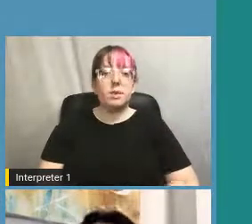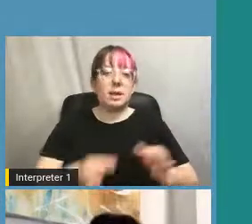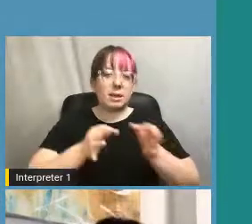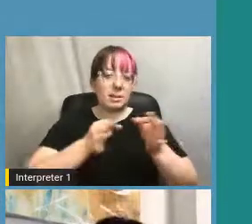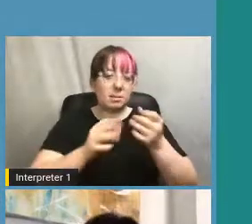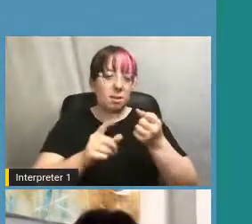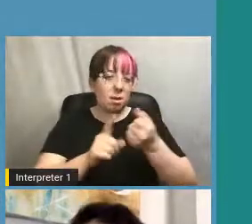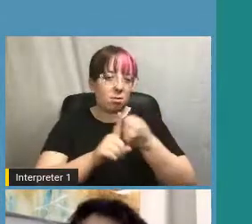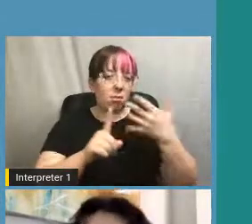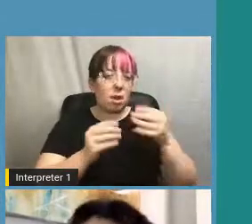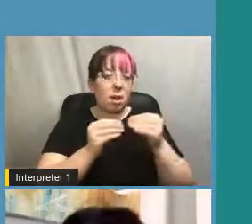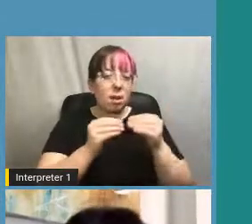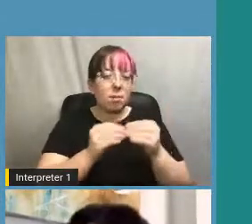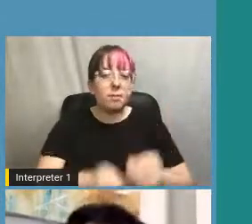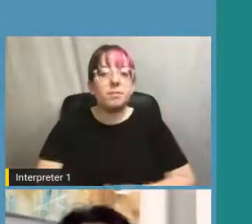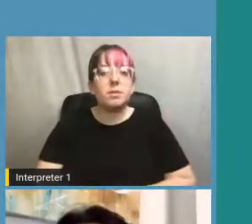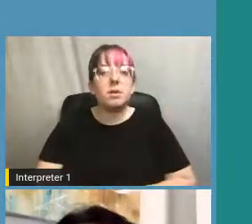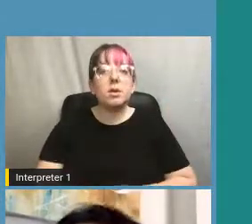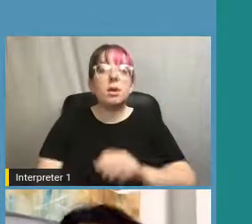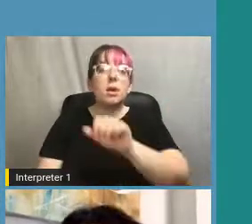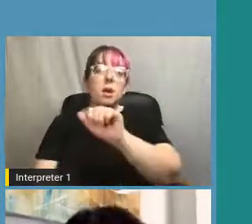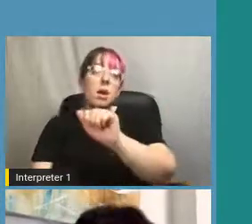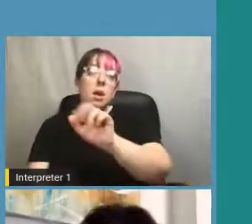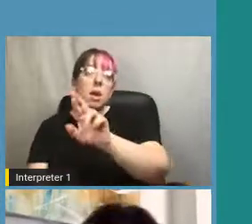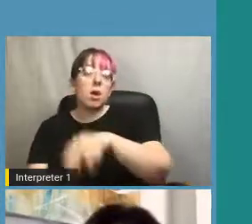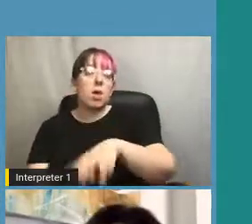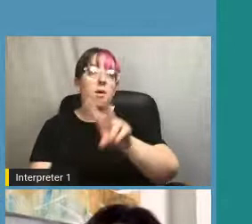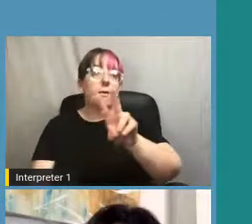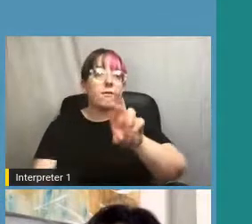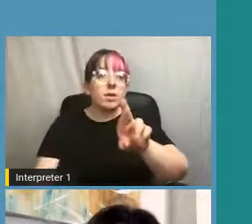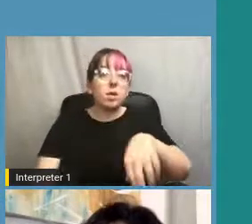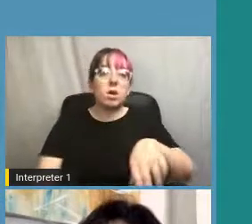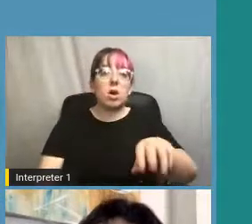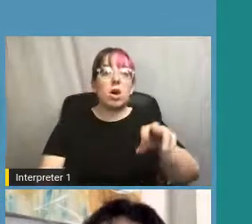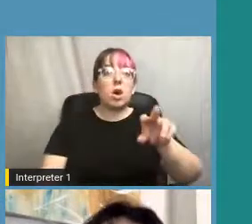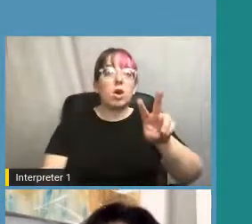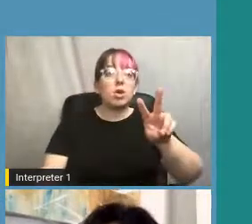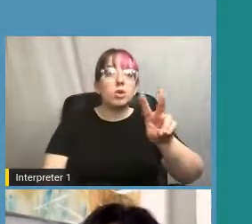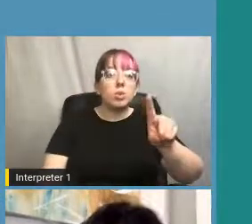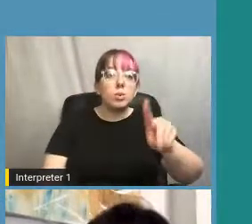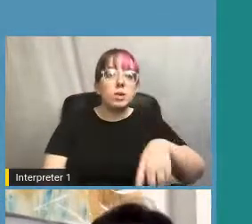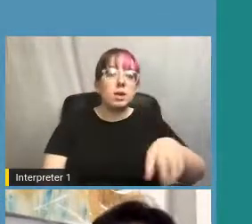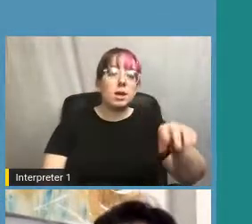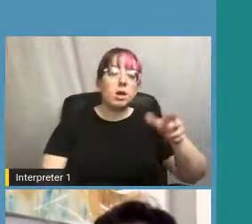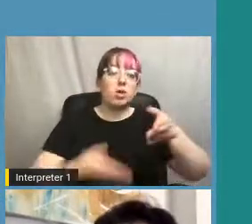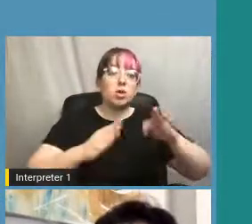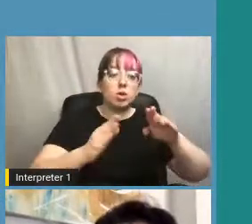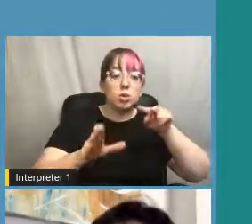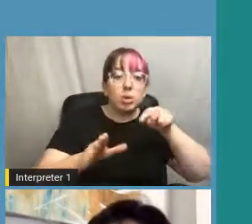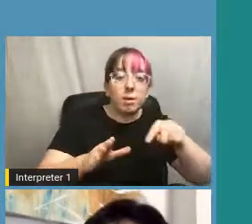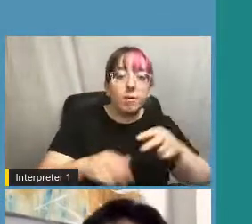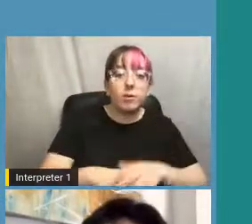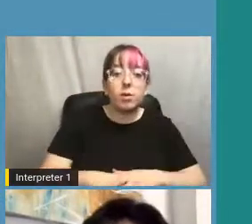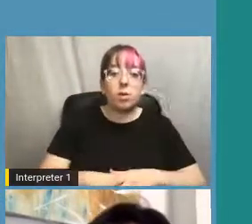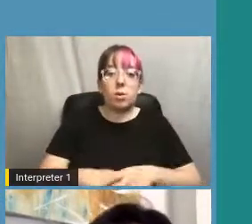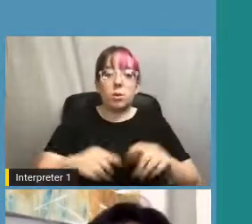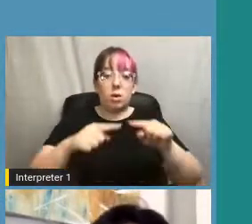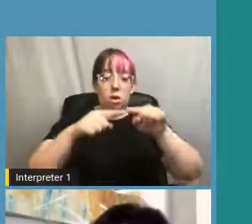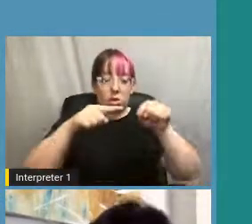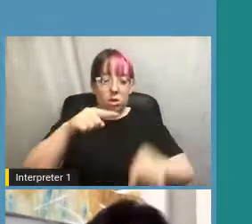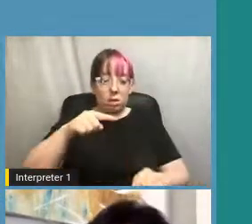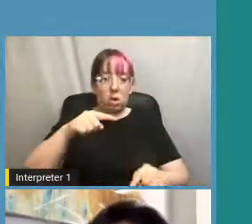are. So you can go from AR, VR, 3D, and Street View down to pre-made virtual spaces or to web